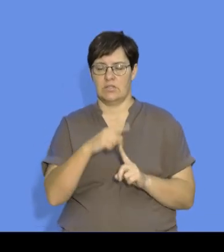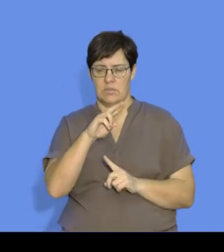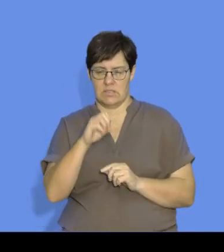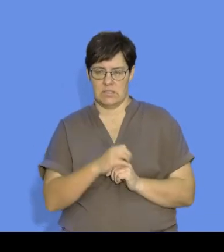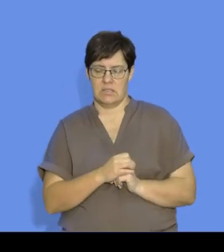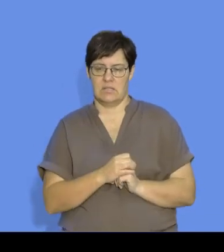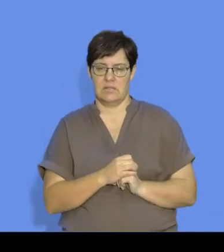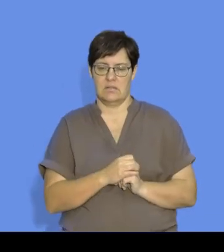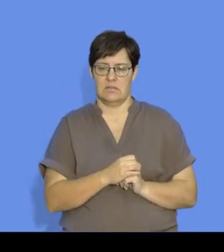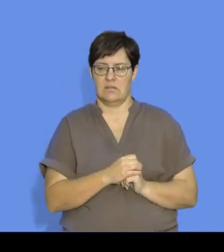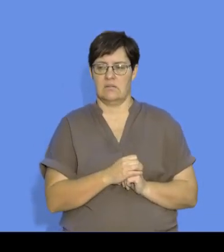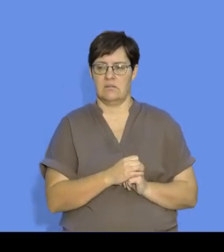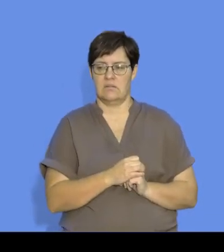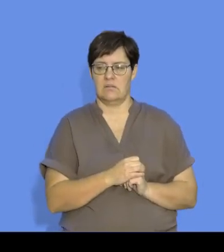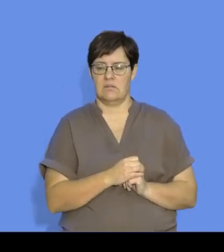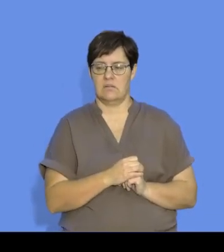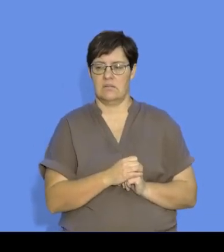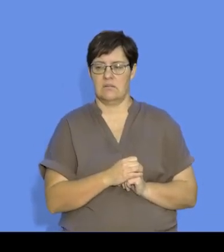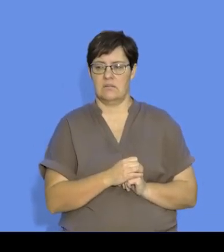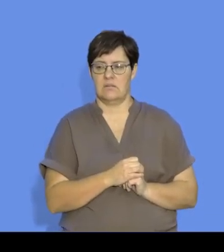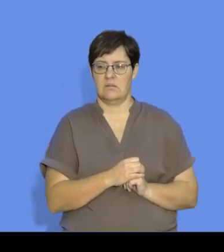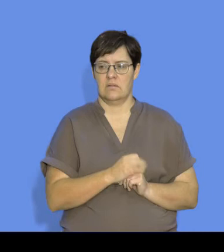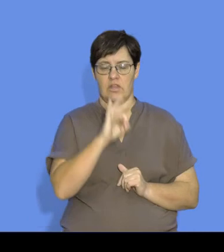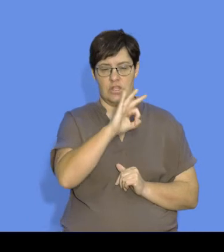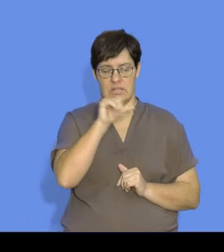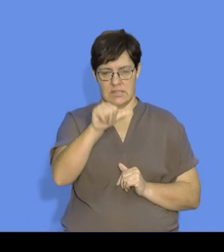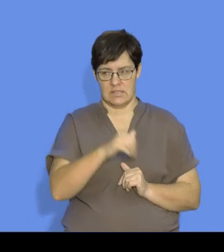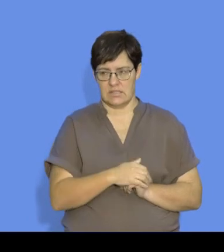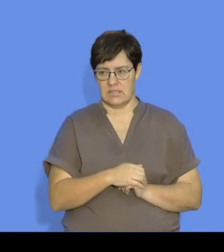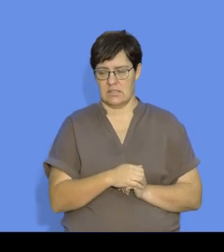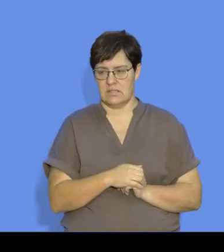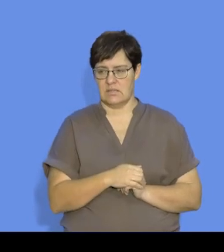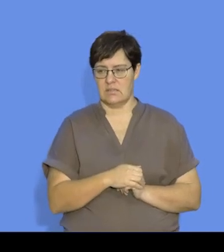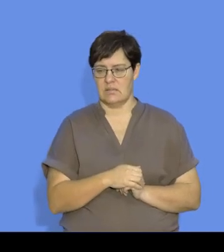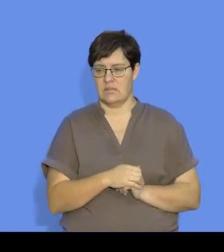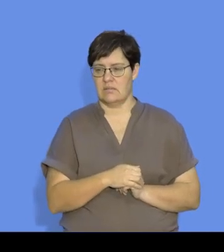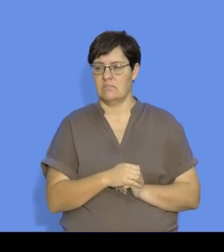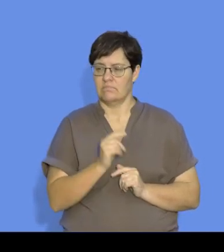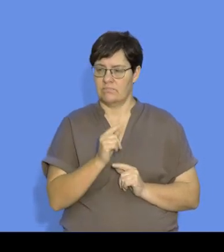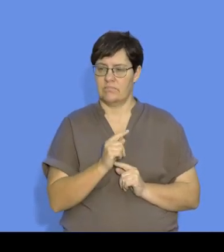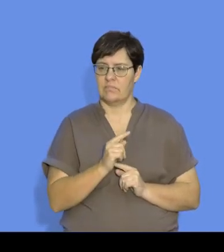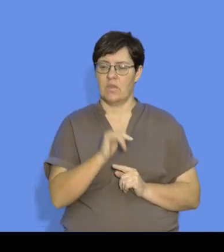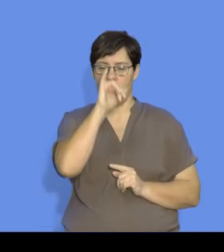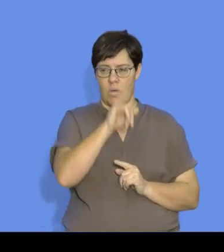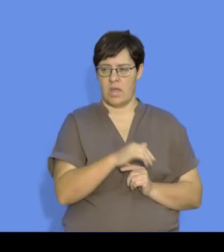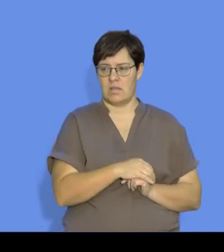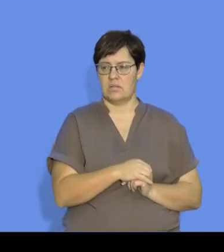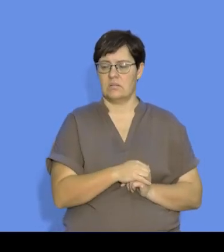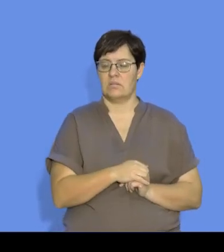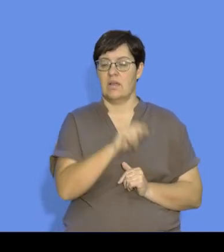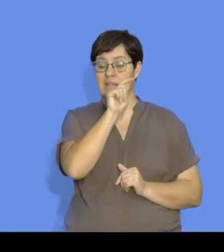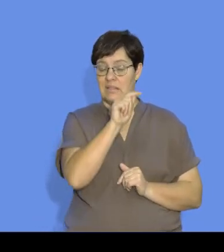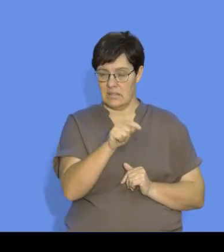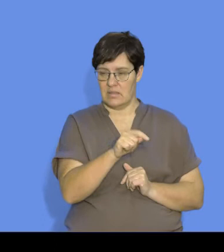plus the 20 there will give me 36, right? So that will be the y value. So in